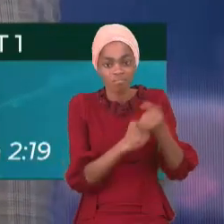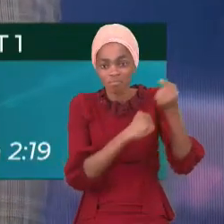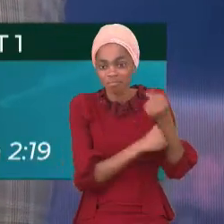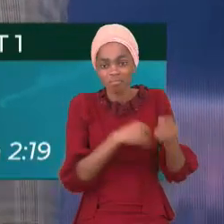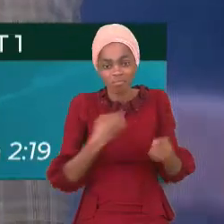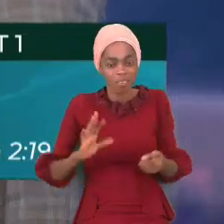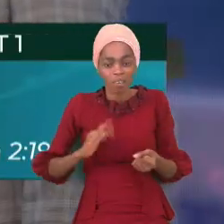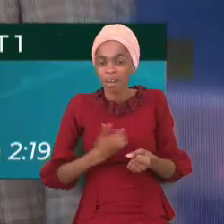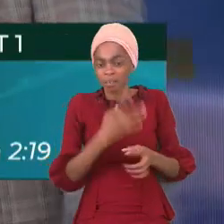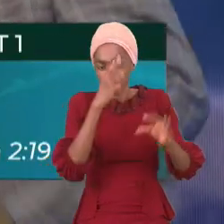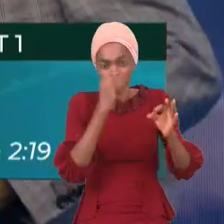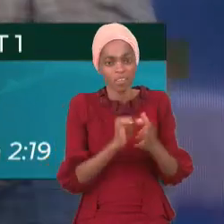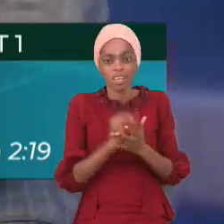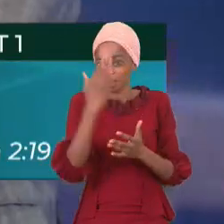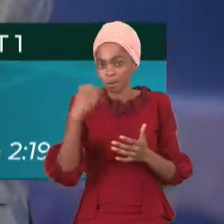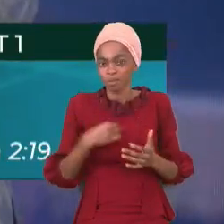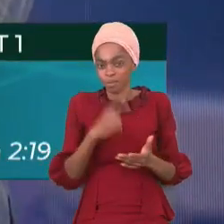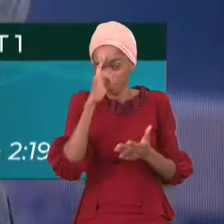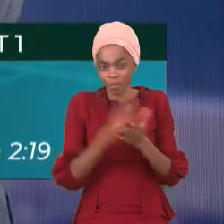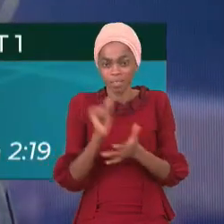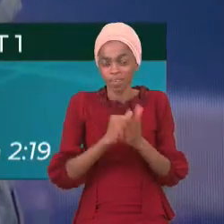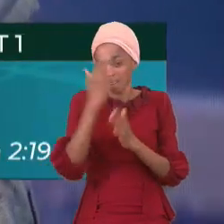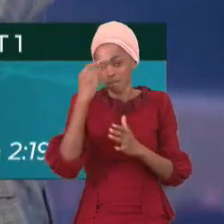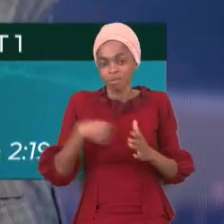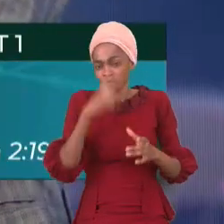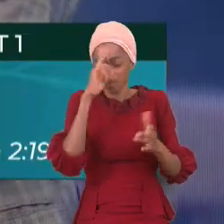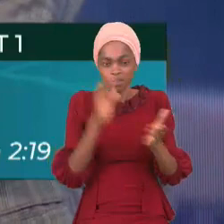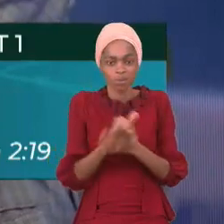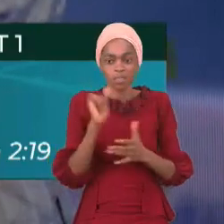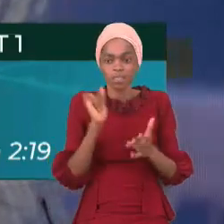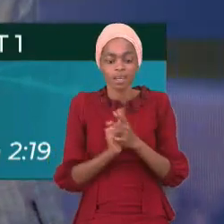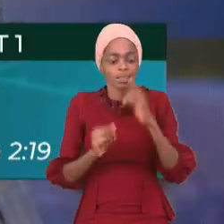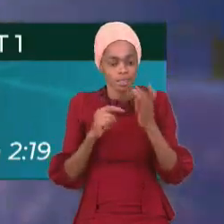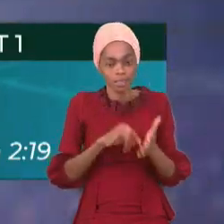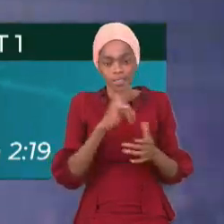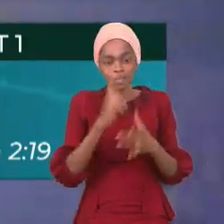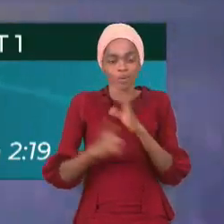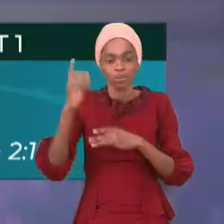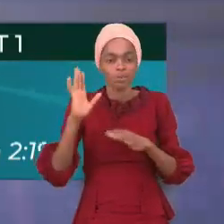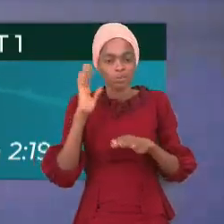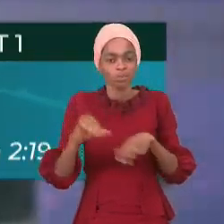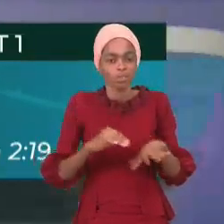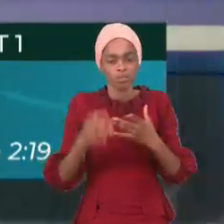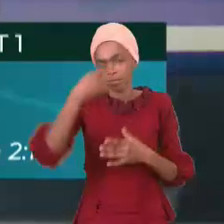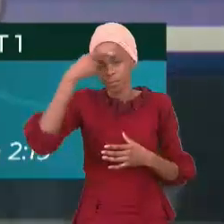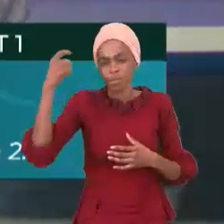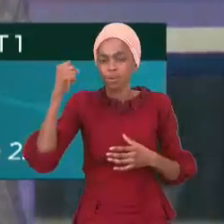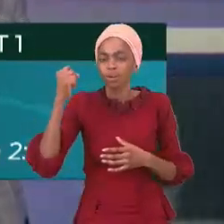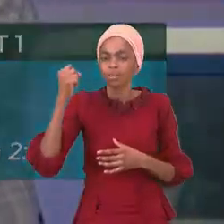our faith. That's why we believe, and that's why we trust that this is what he will do, because